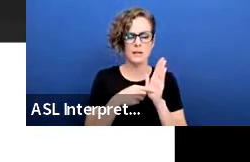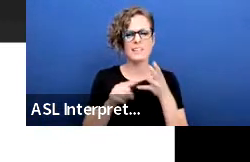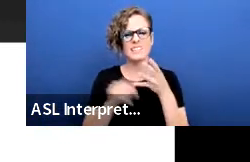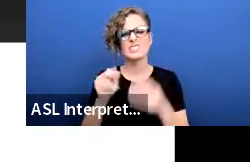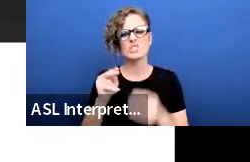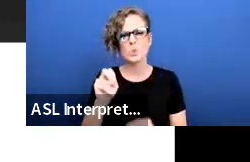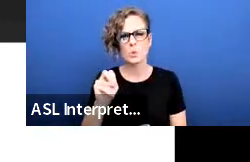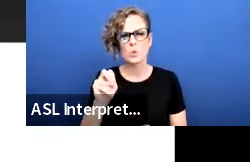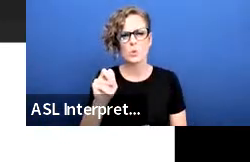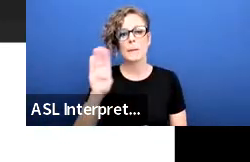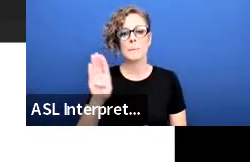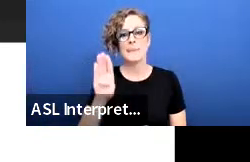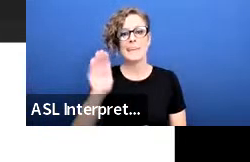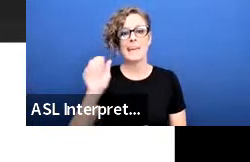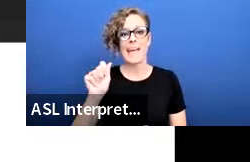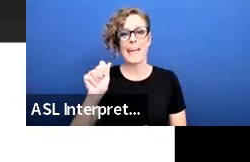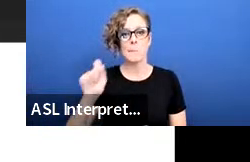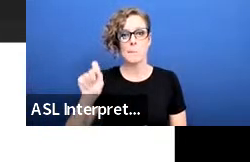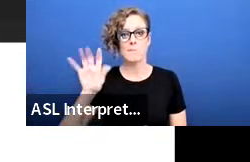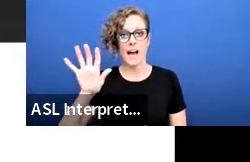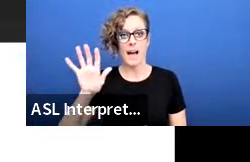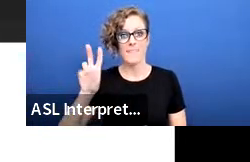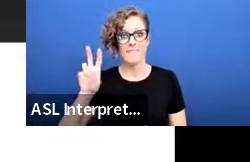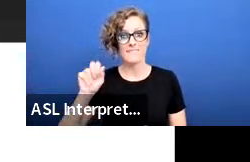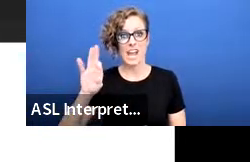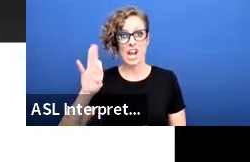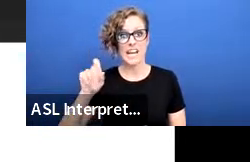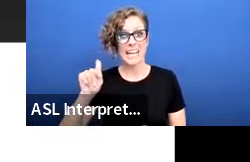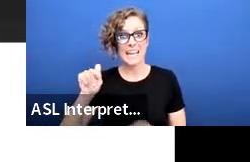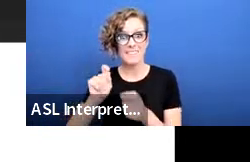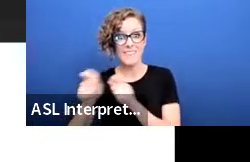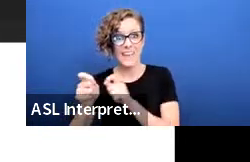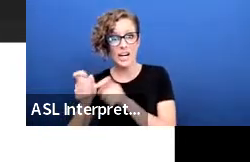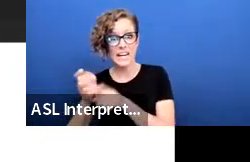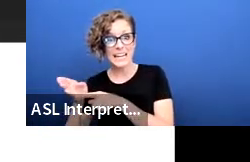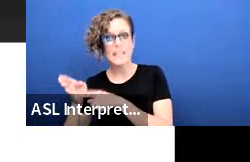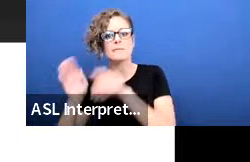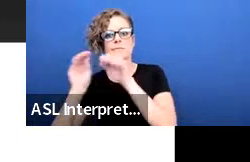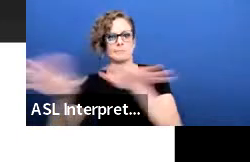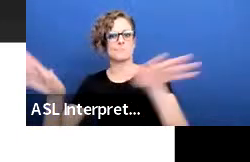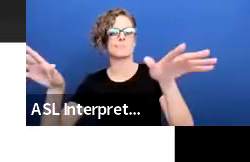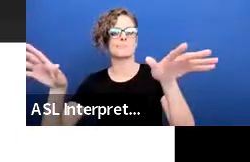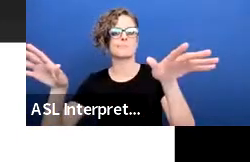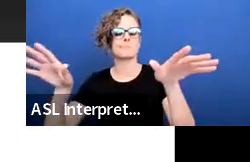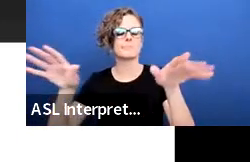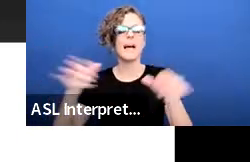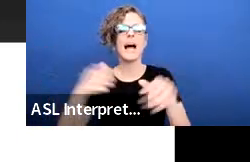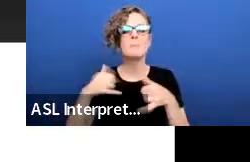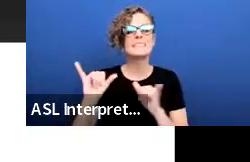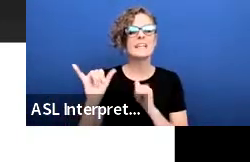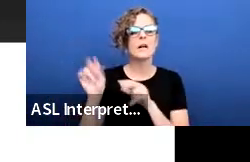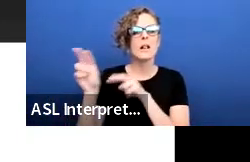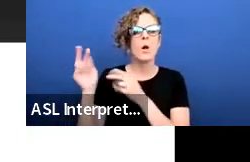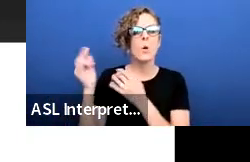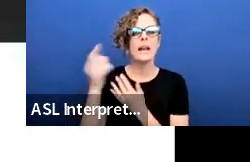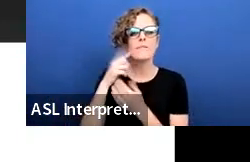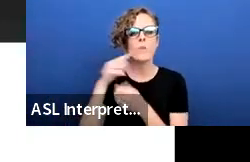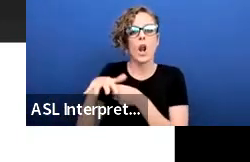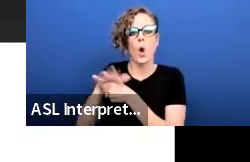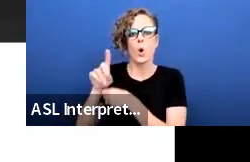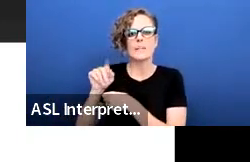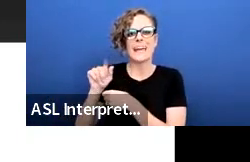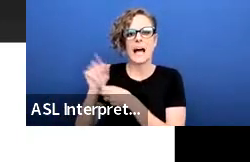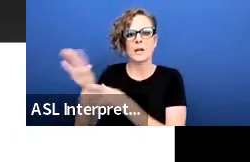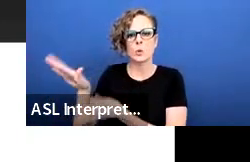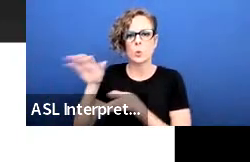variant. That is likely, although I'm still waiting for some of our own local data, but that